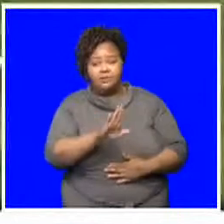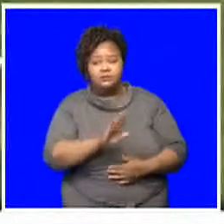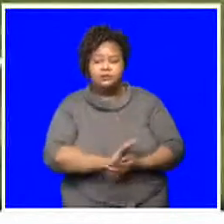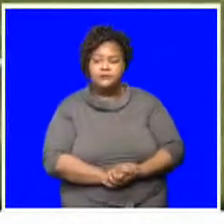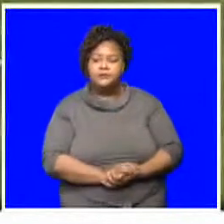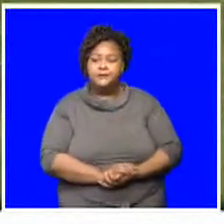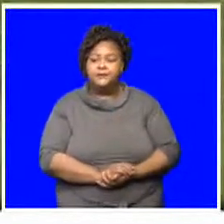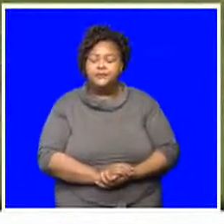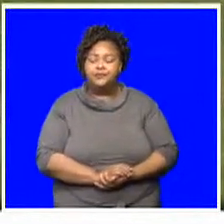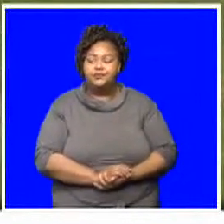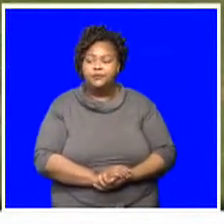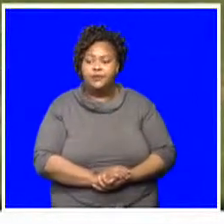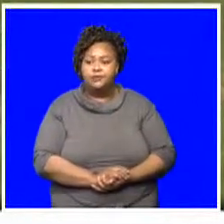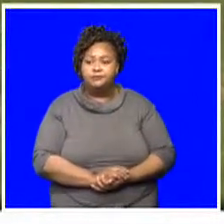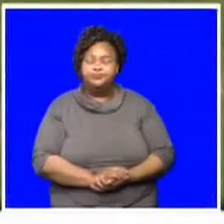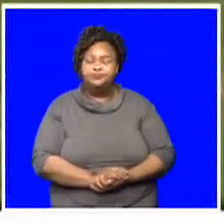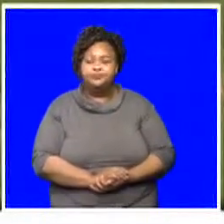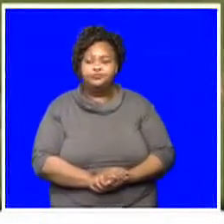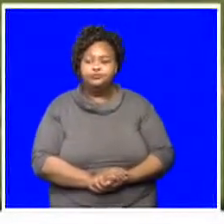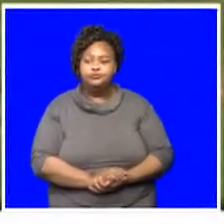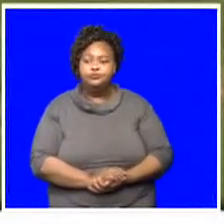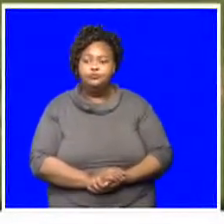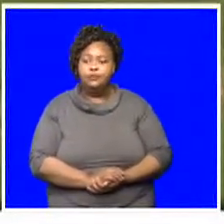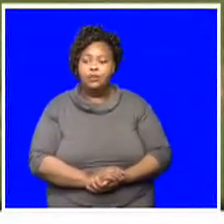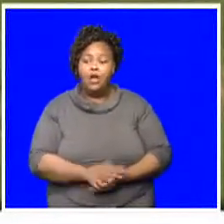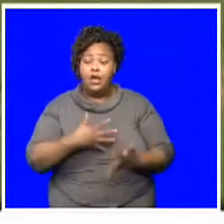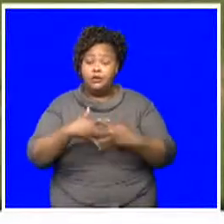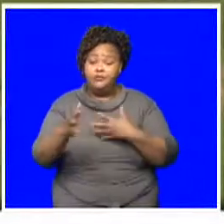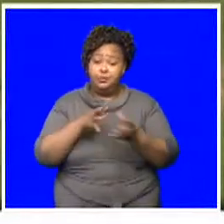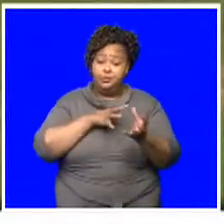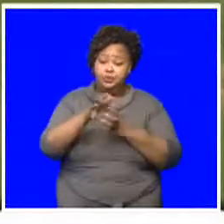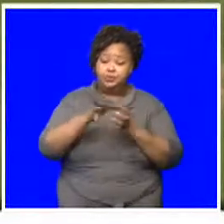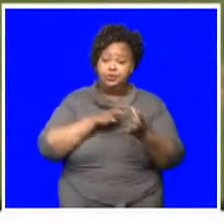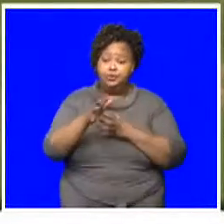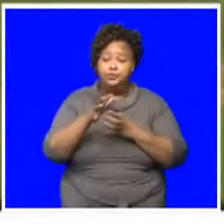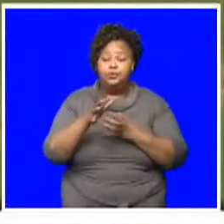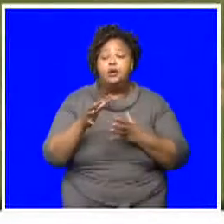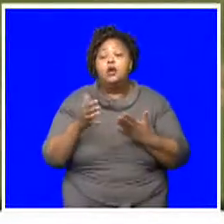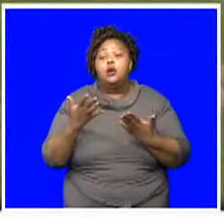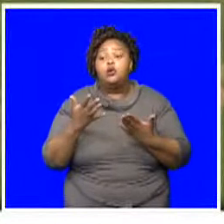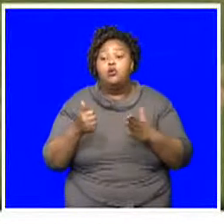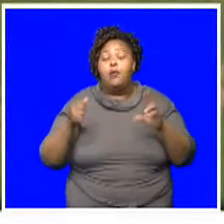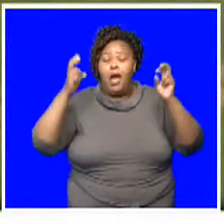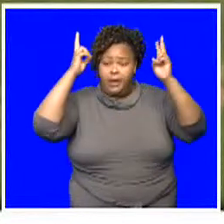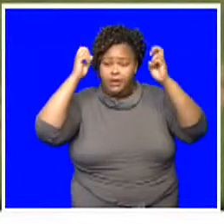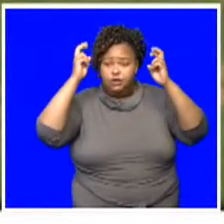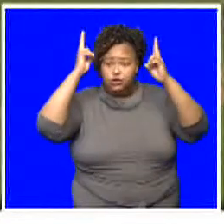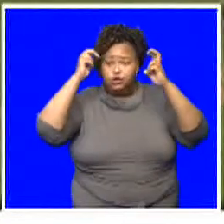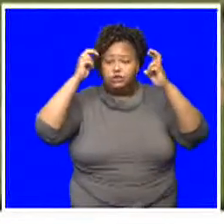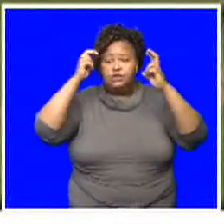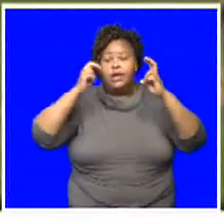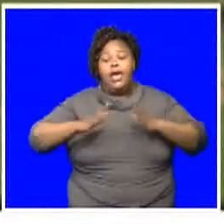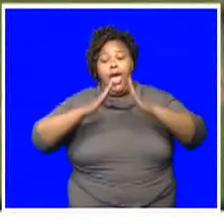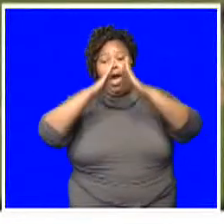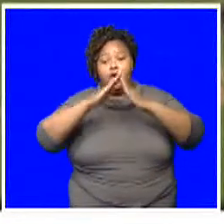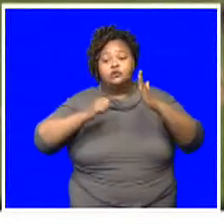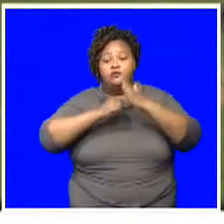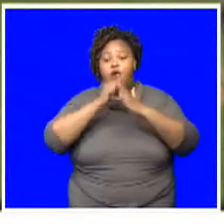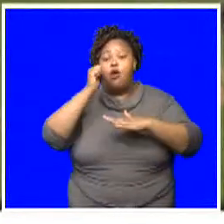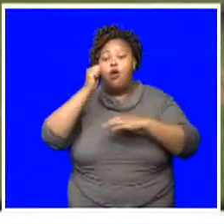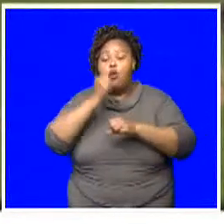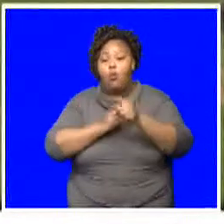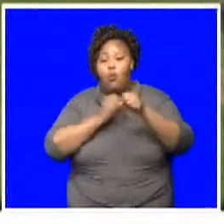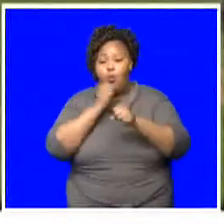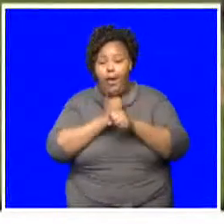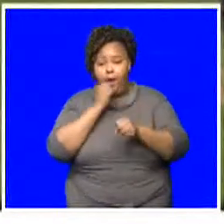disabilities. Inamba le siyasihlangabetane nato ikakhulu etindzabeni tekusebentela nasilama emangweni akusiko lula